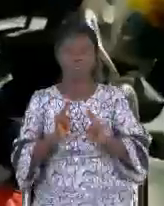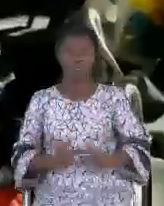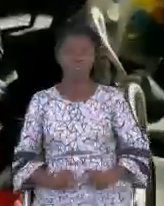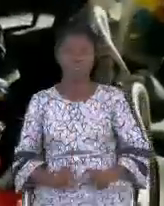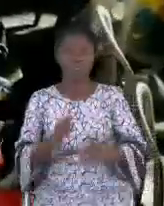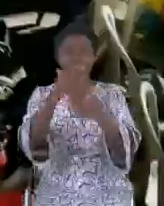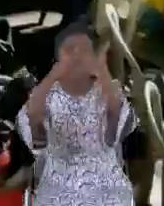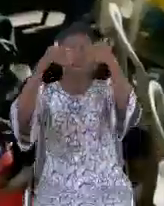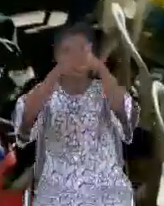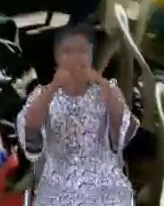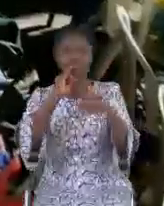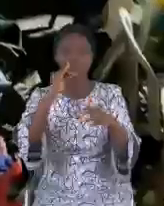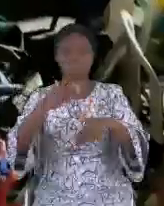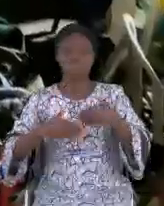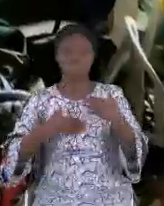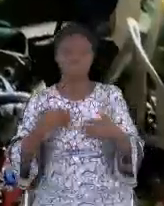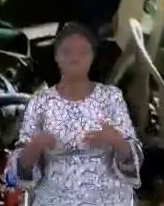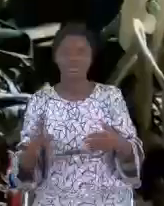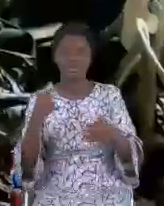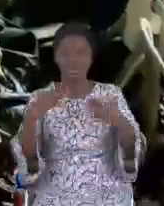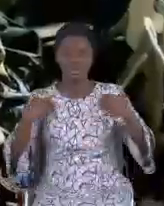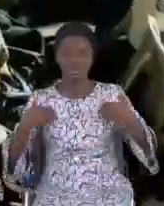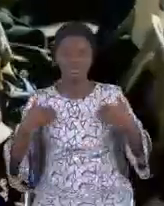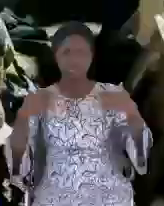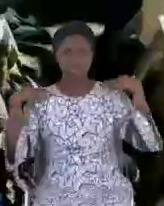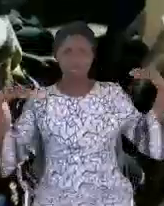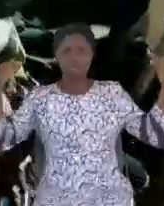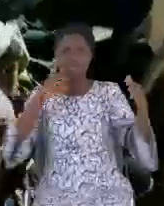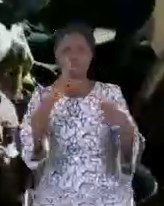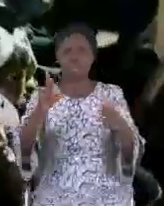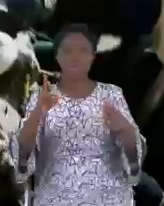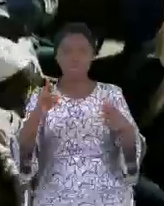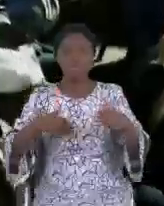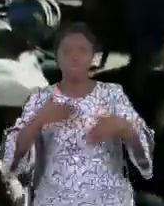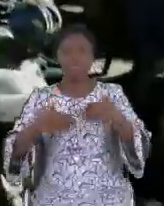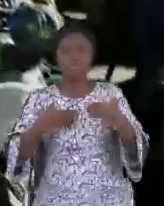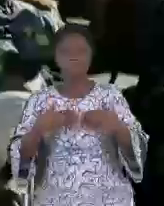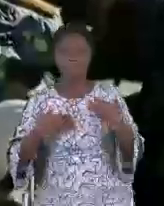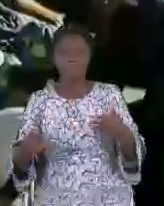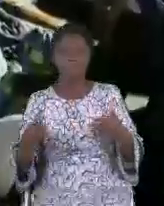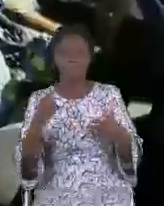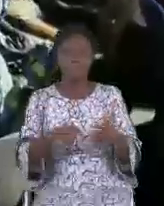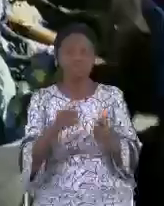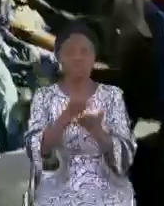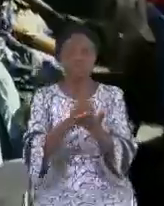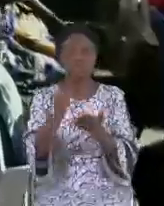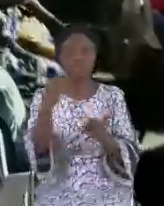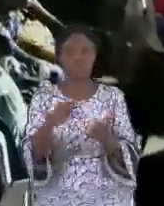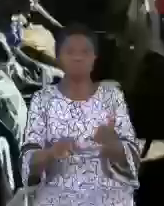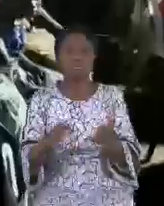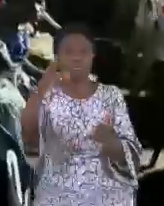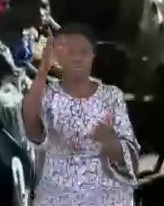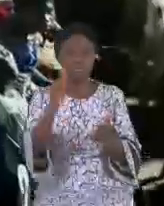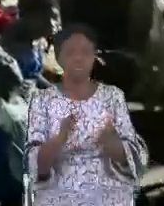The angels are rejoicing. The saints of God are rejoicing. That names have